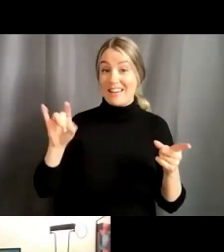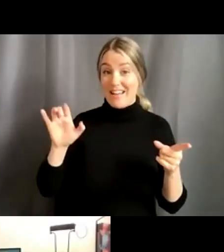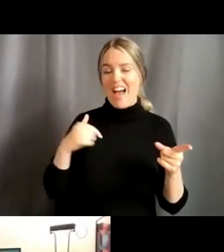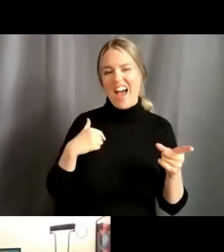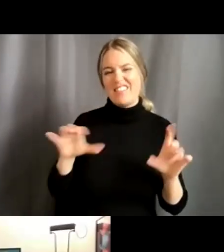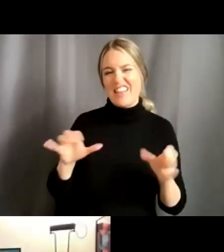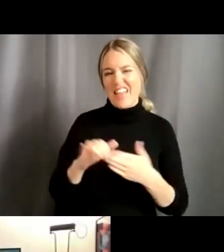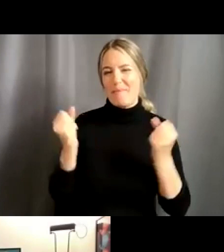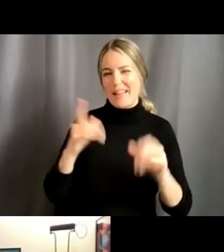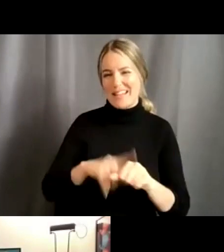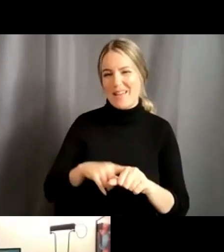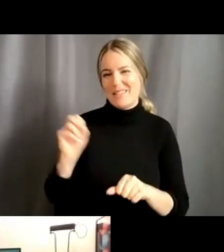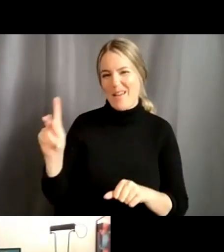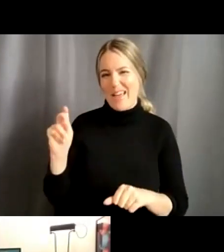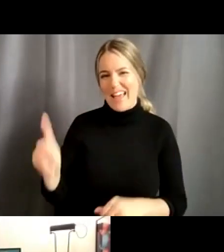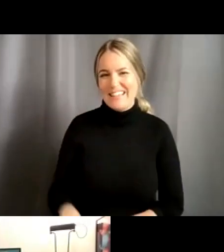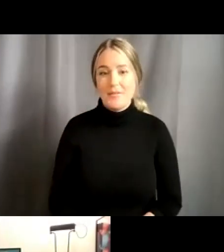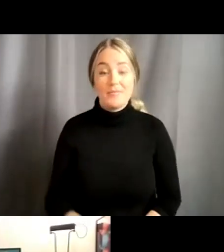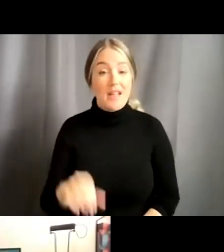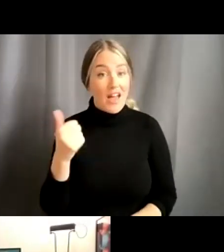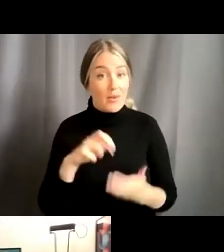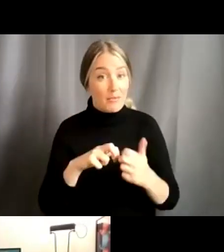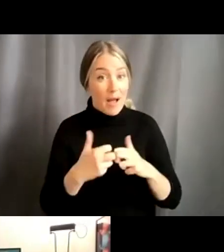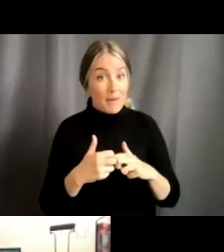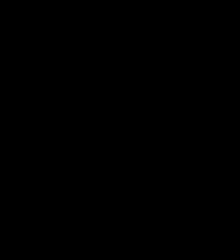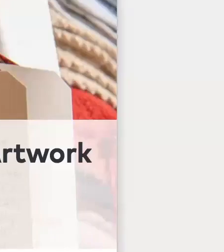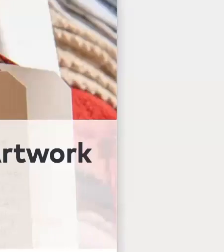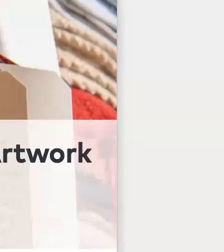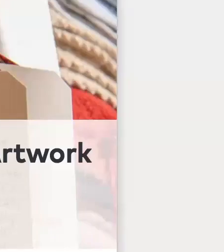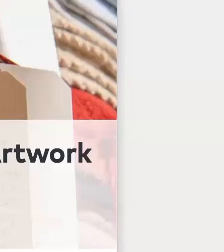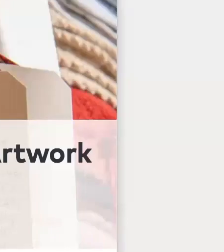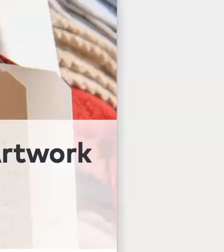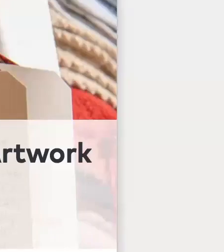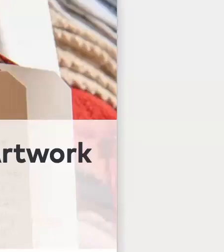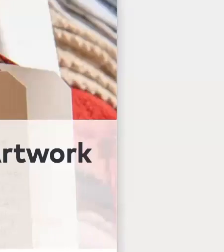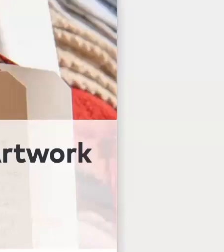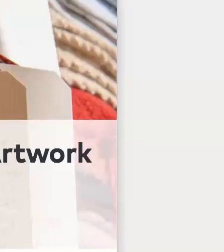okay. Well, the also problem I've noticed is that every time someone joins the